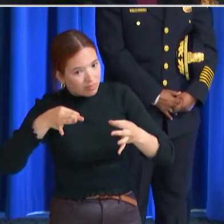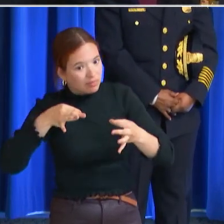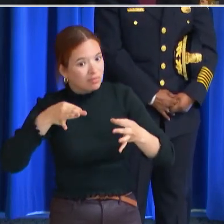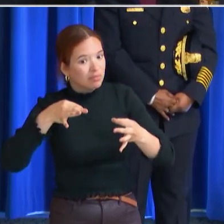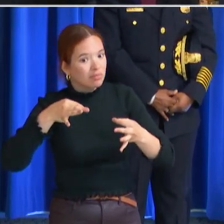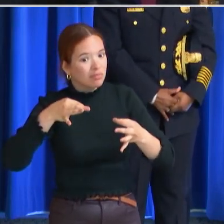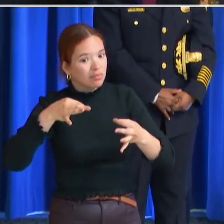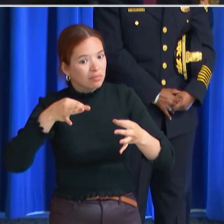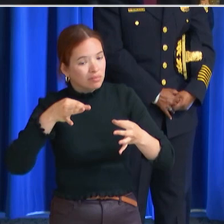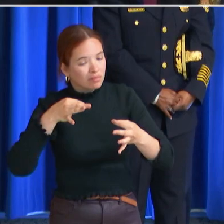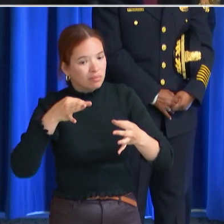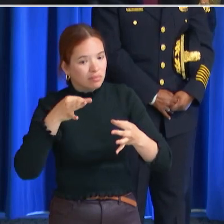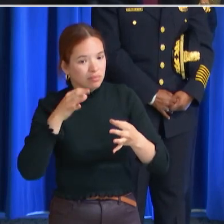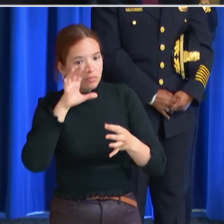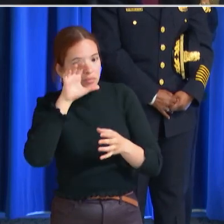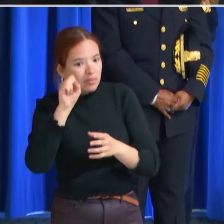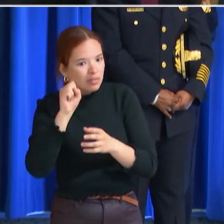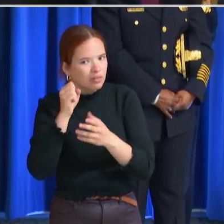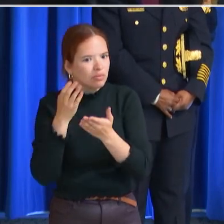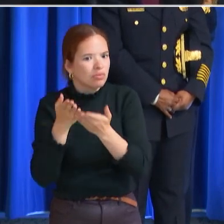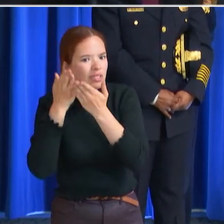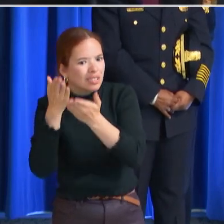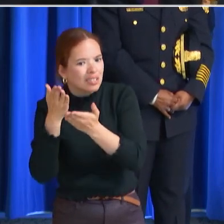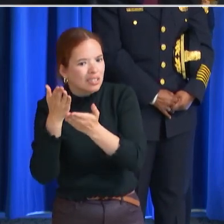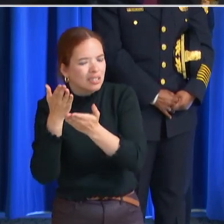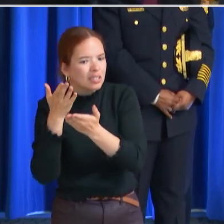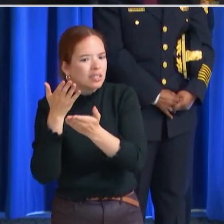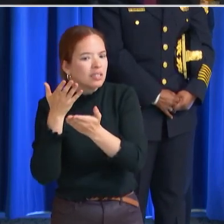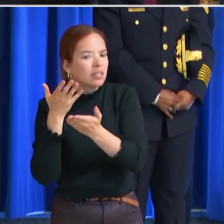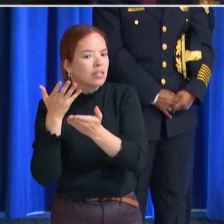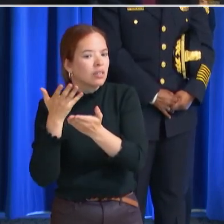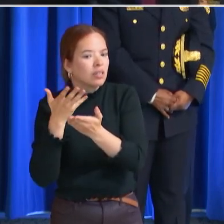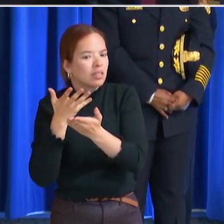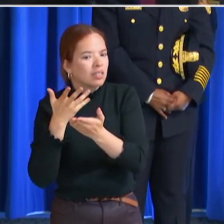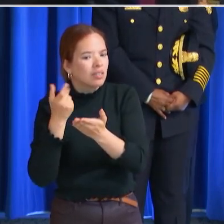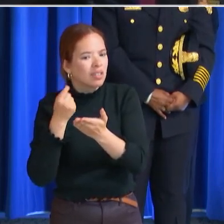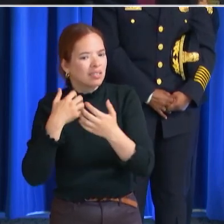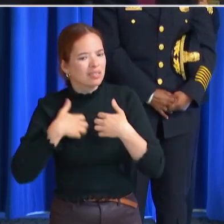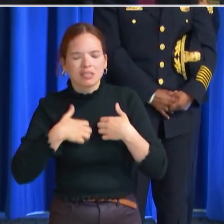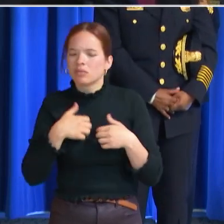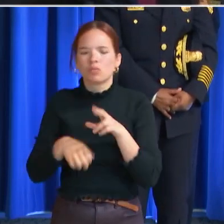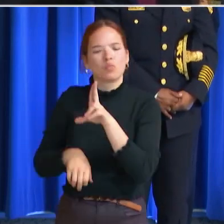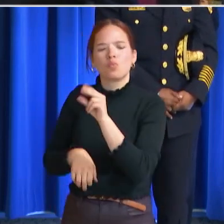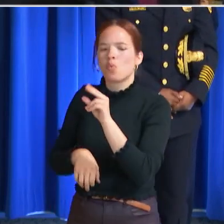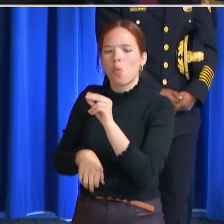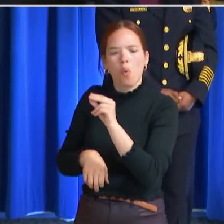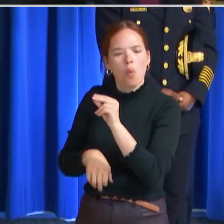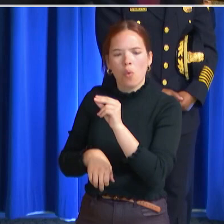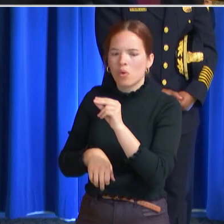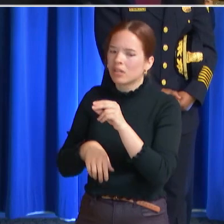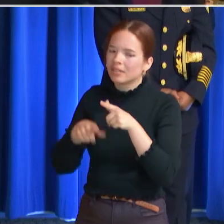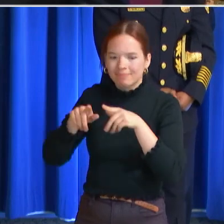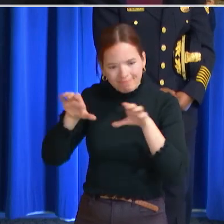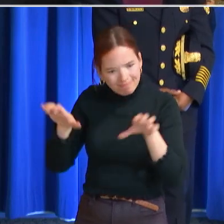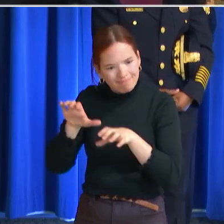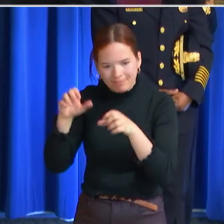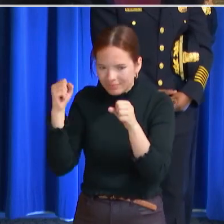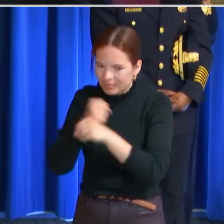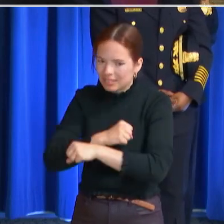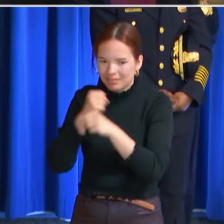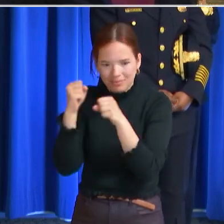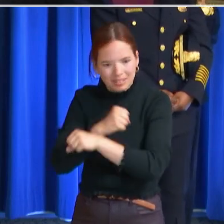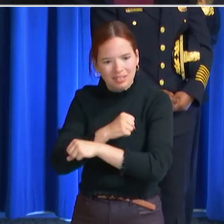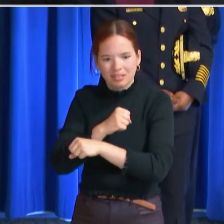mount? No, that didn't weigh into the decision. I mean, I'm a fighter, man. You're going to have to do more than that to try to run me out of here. But it's